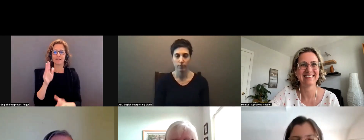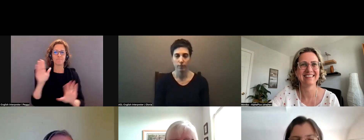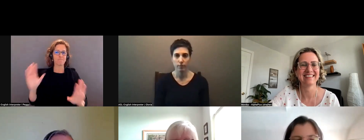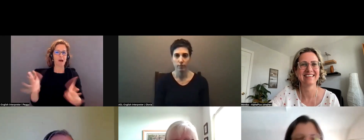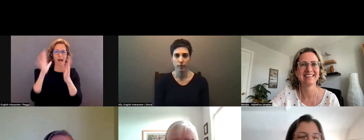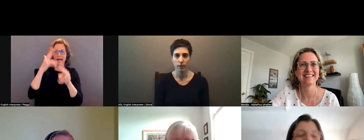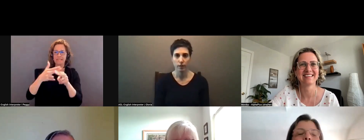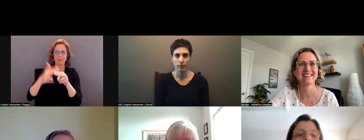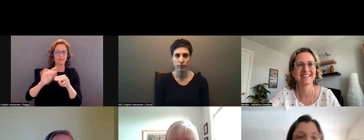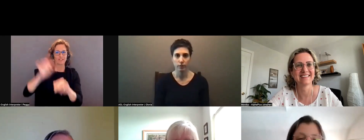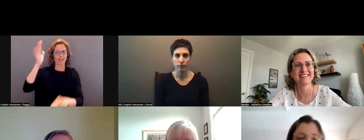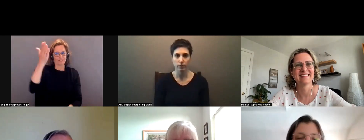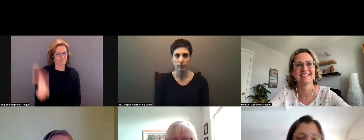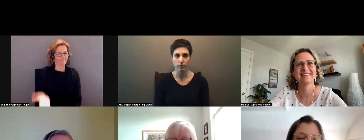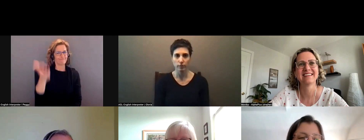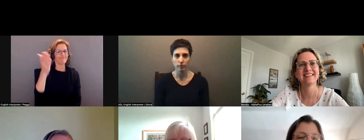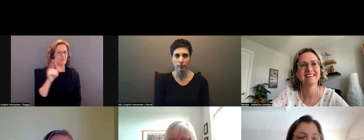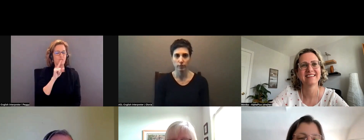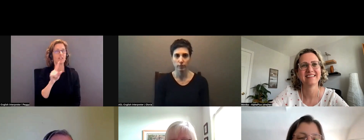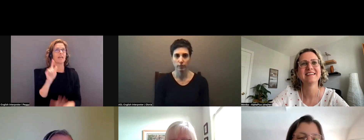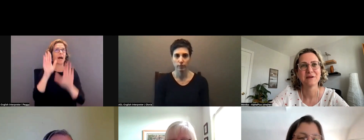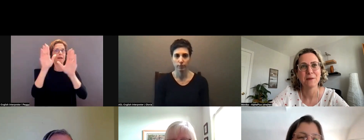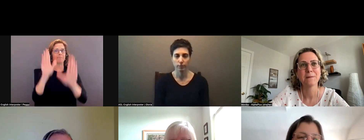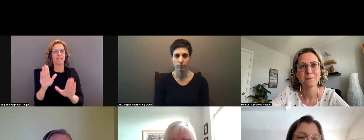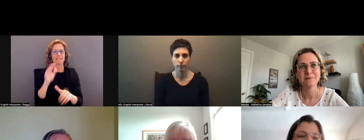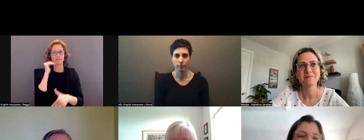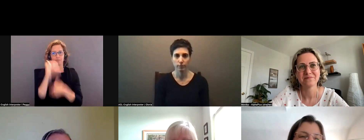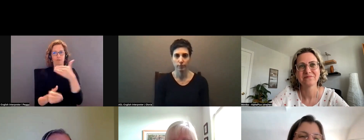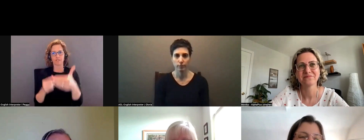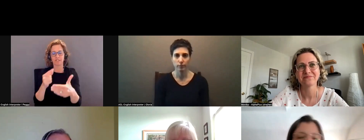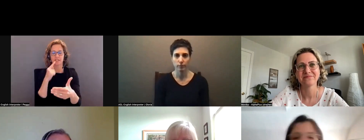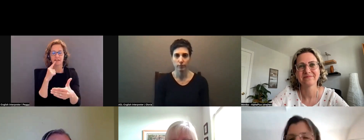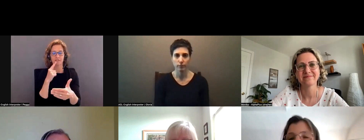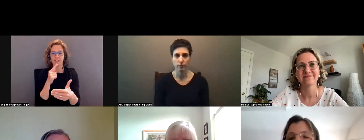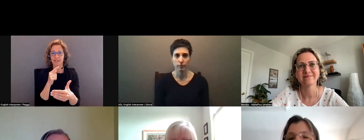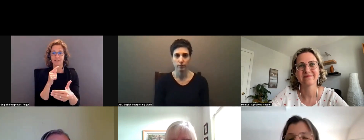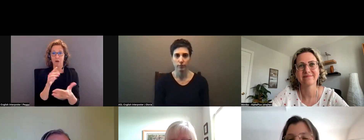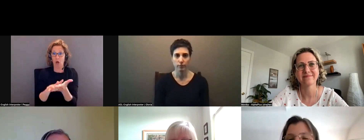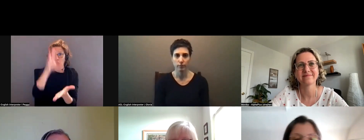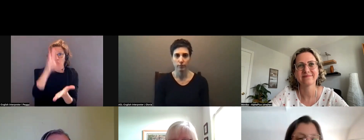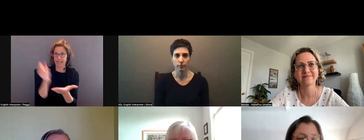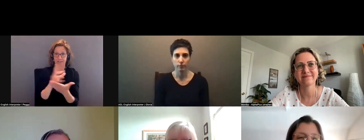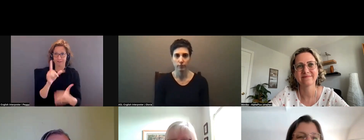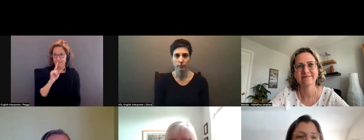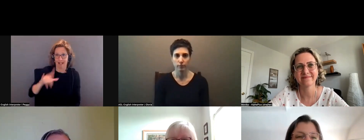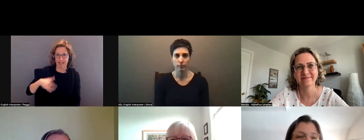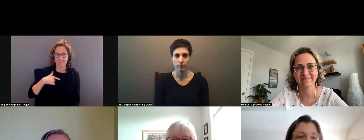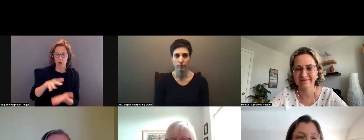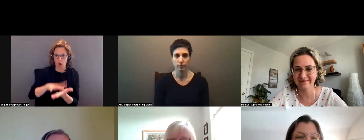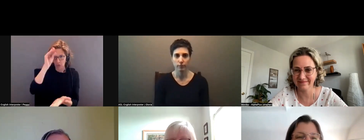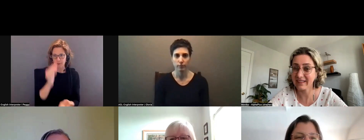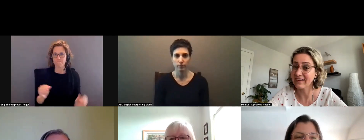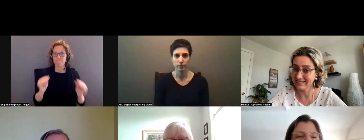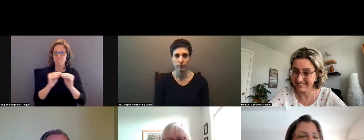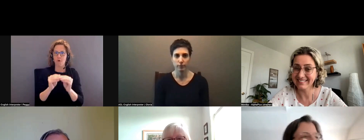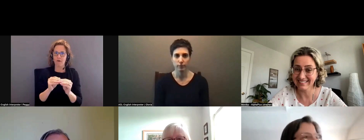No, amazing process. So much to learn, and I'm coming away from this with another